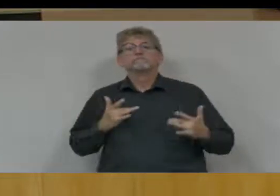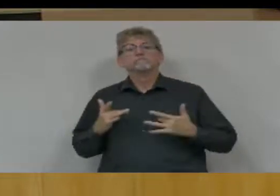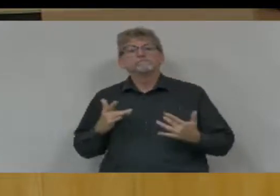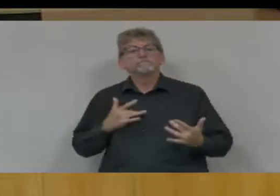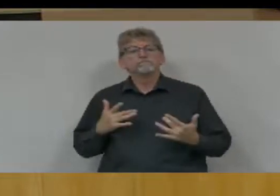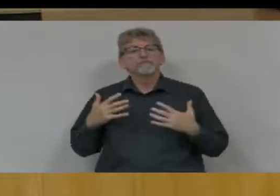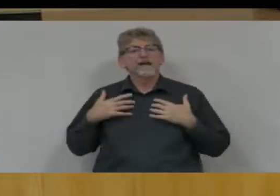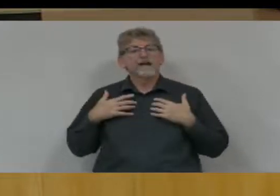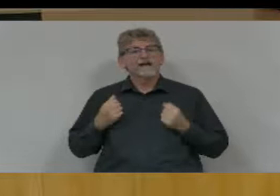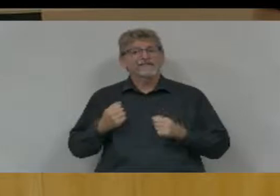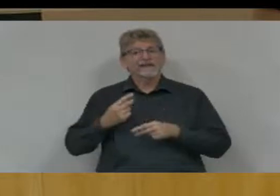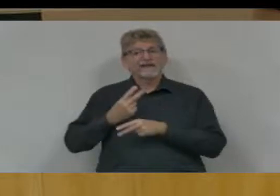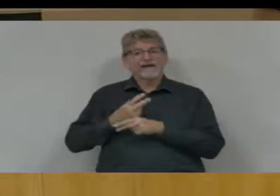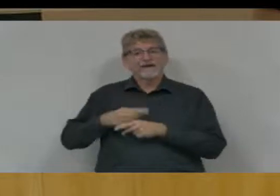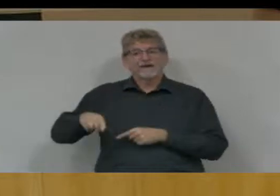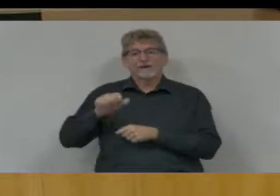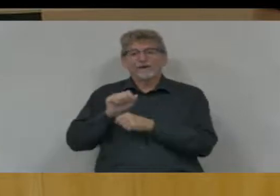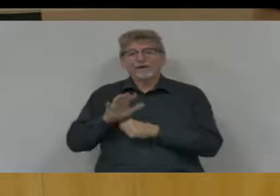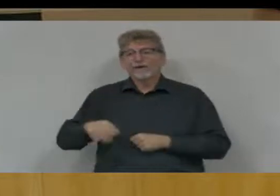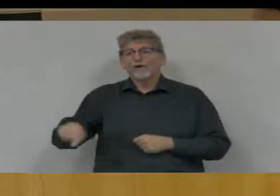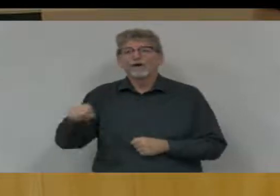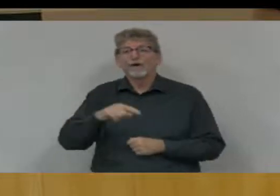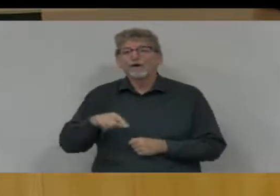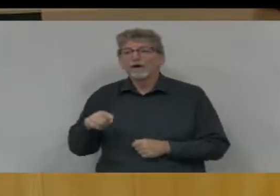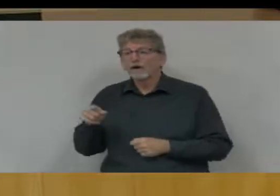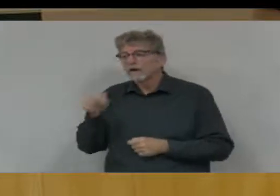through this